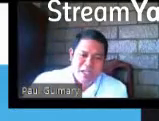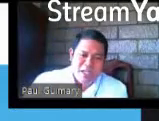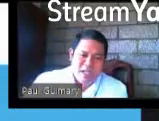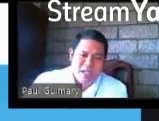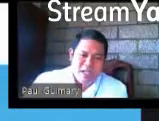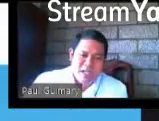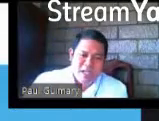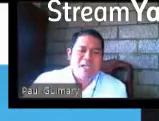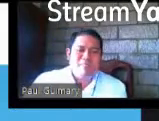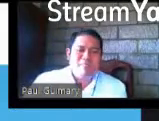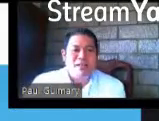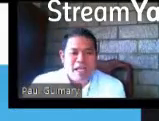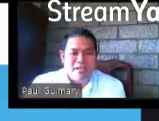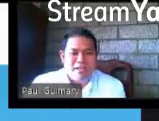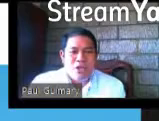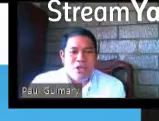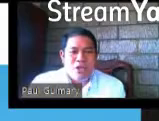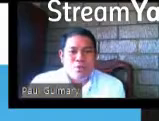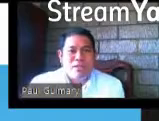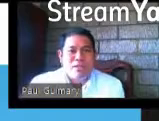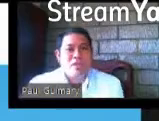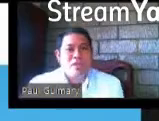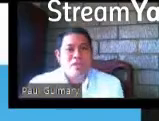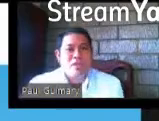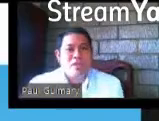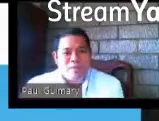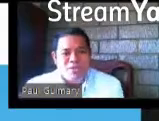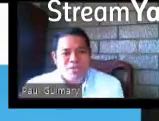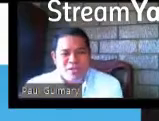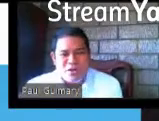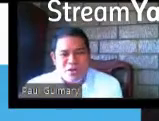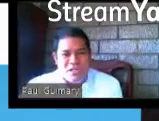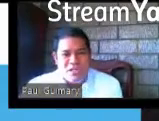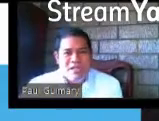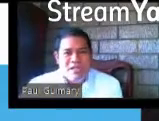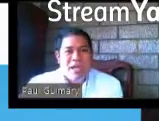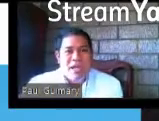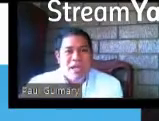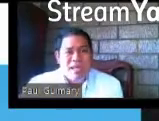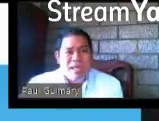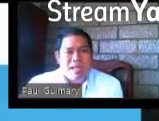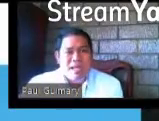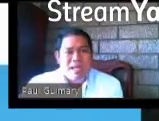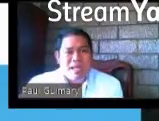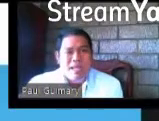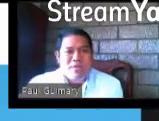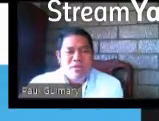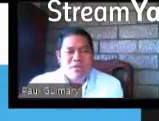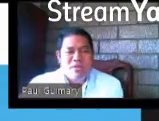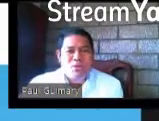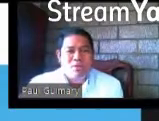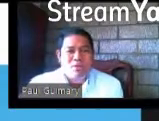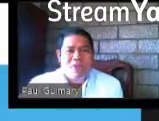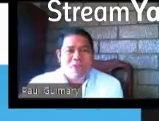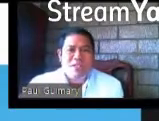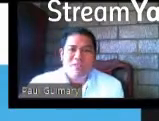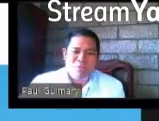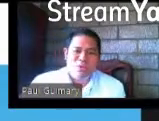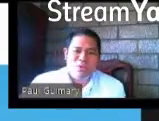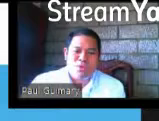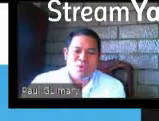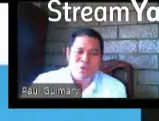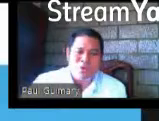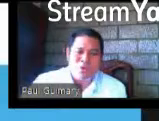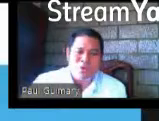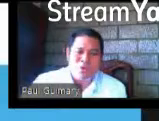is an engaging blended learning using different forms of technology. Definitely also crafting certain